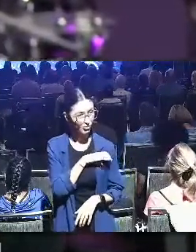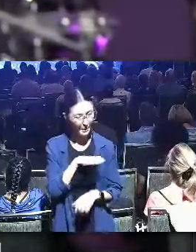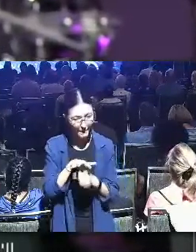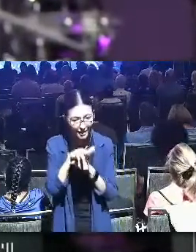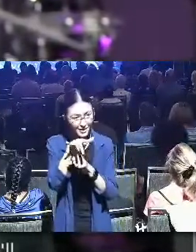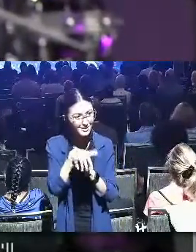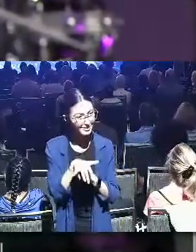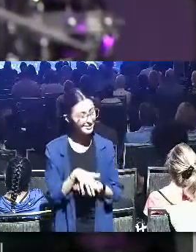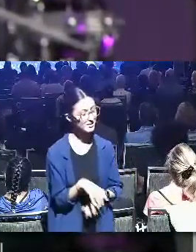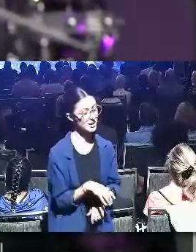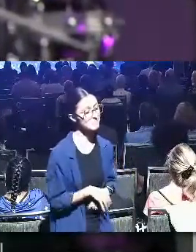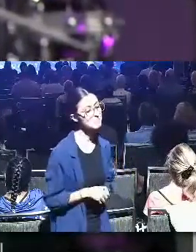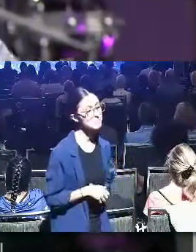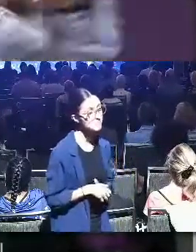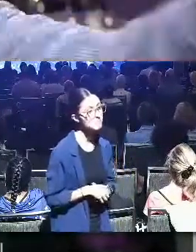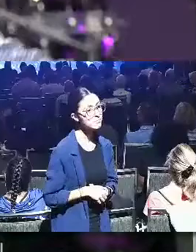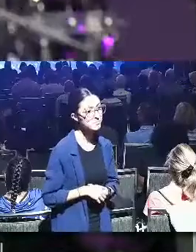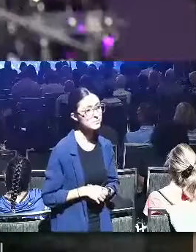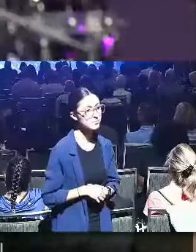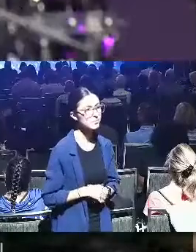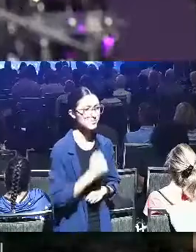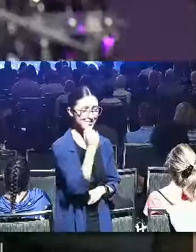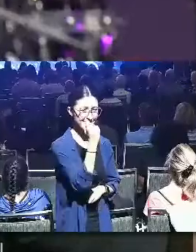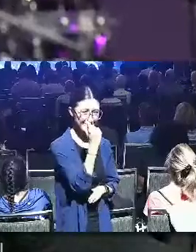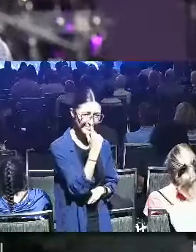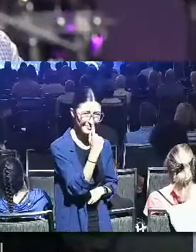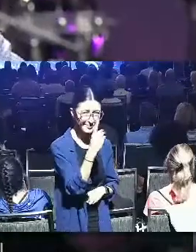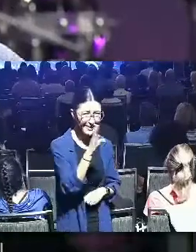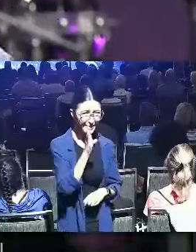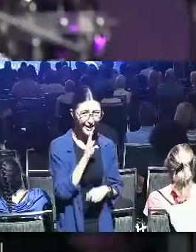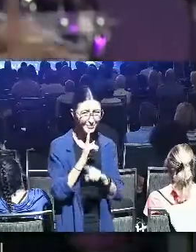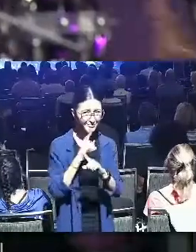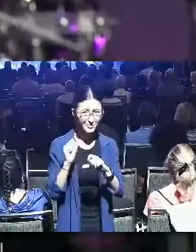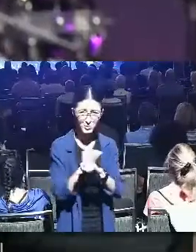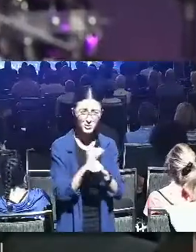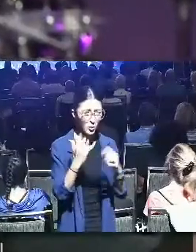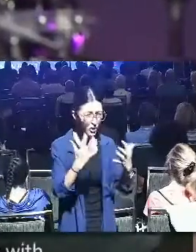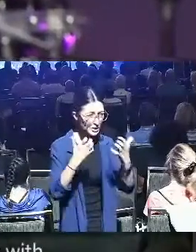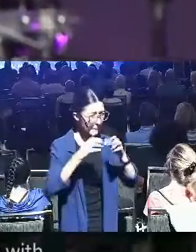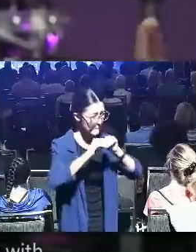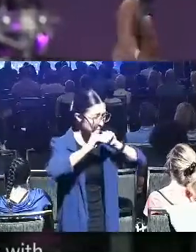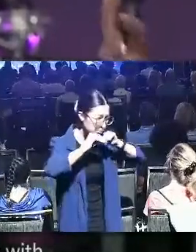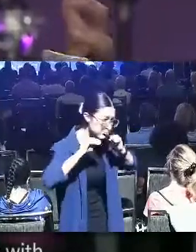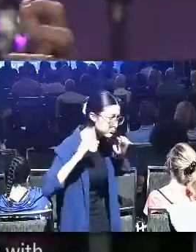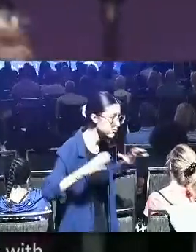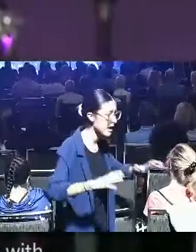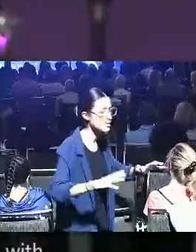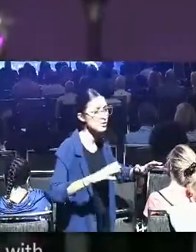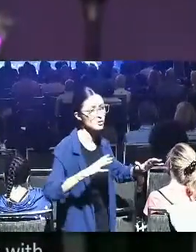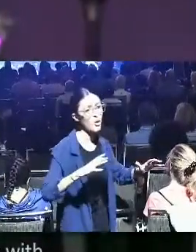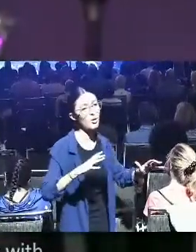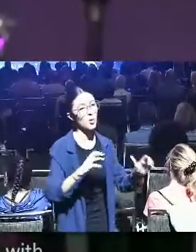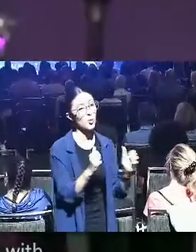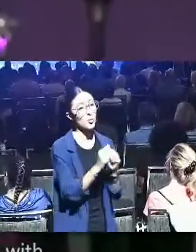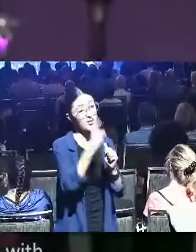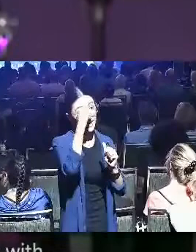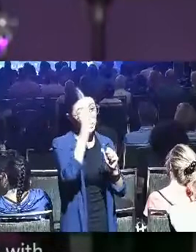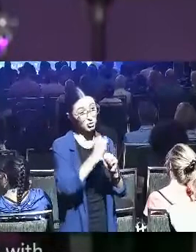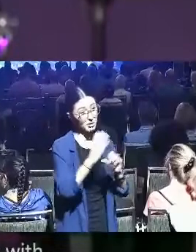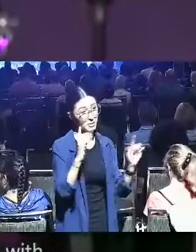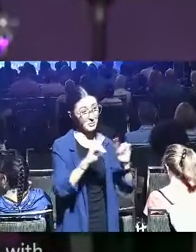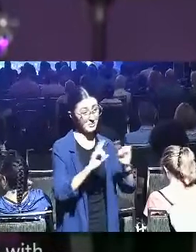full magnitude of how God wants to bless us with a vision and participation of this vision if we're thinking in terms of